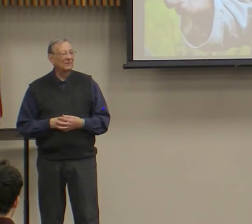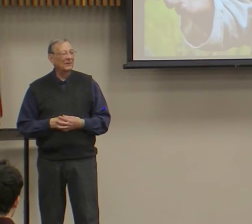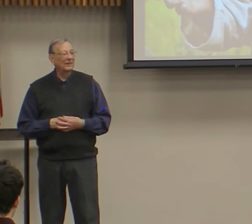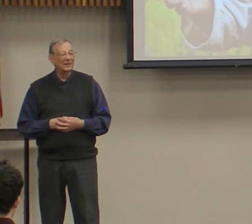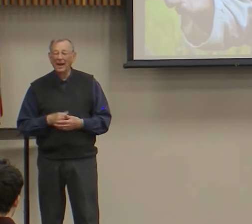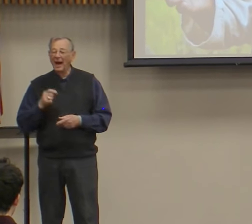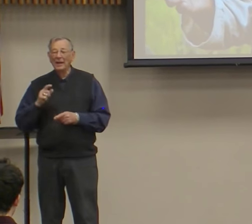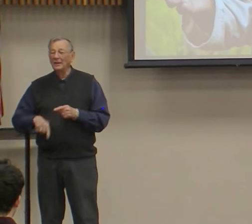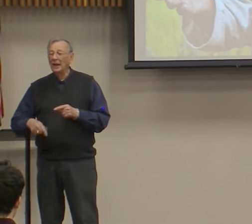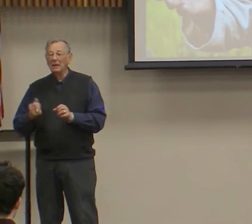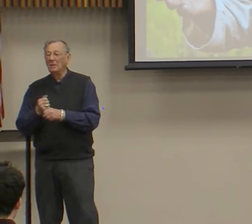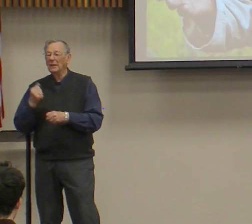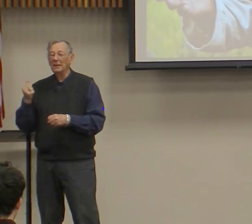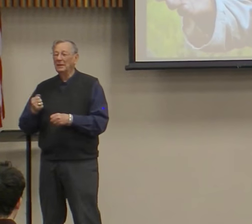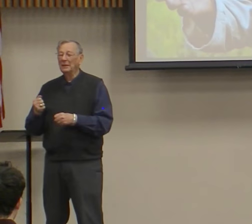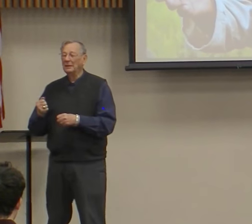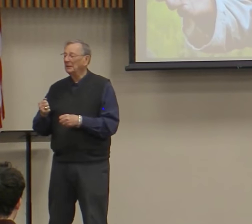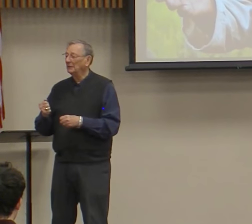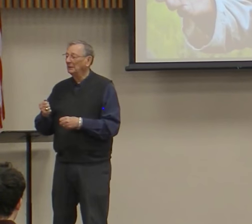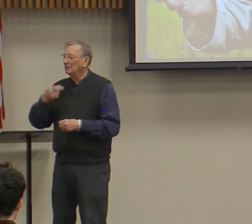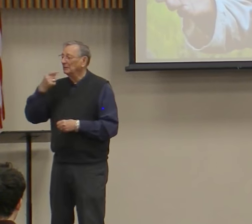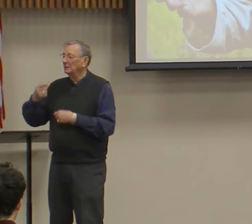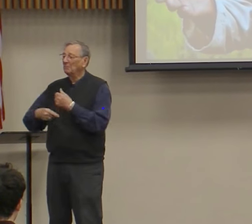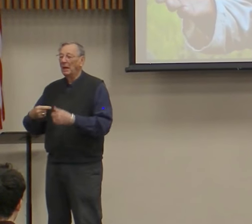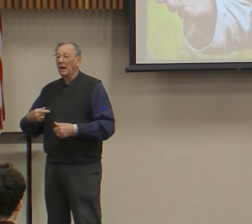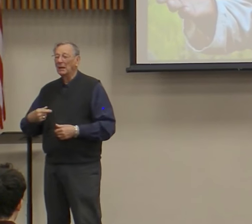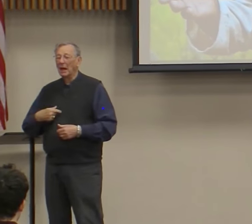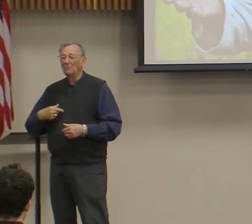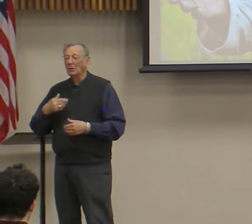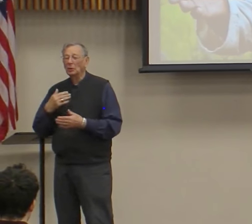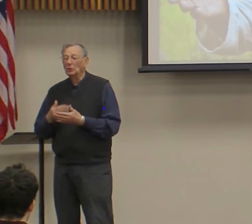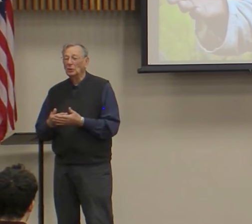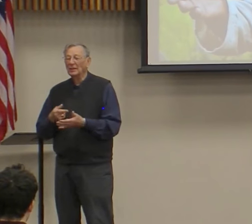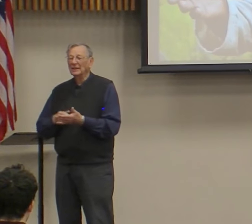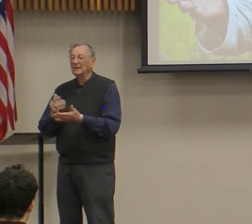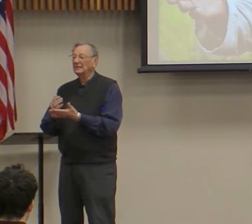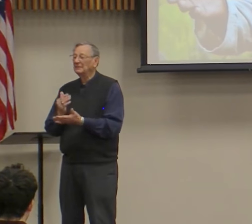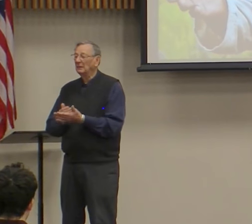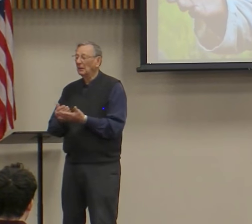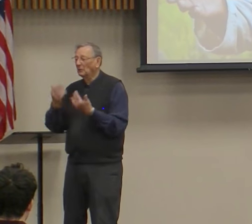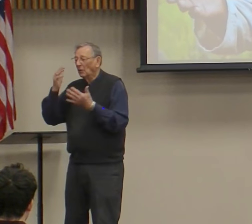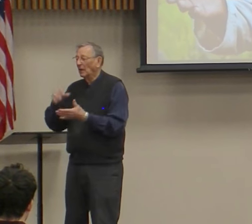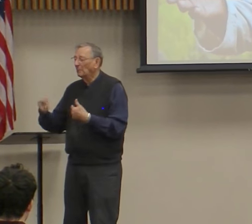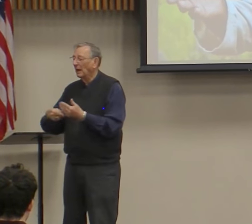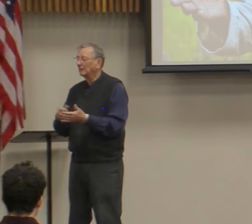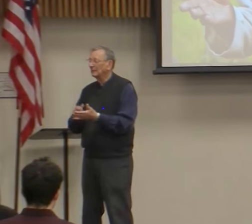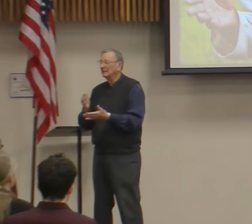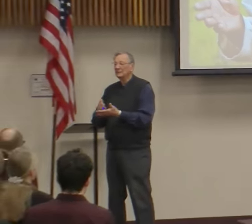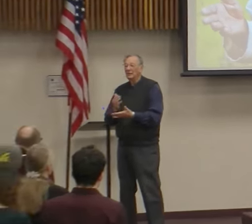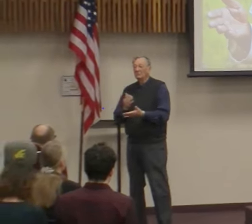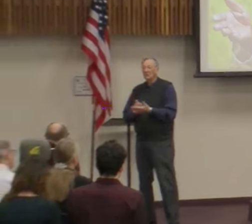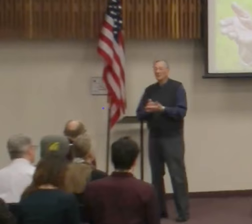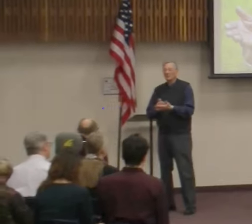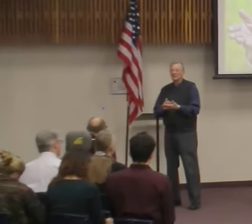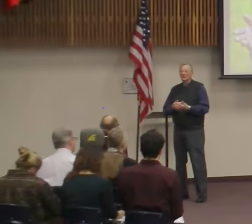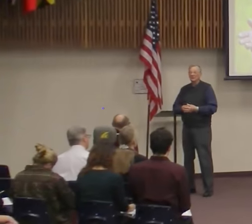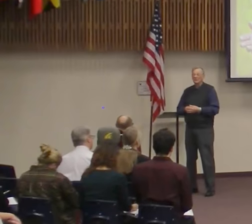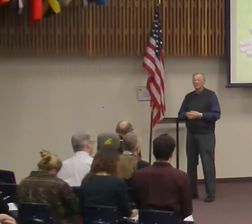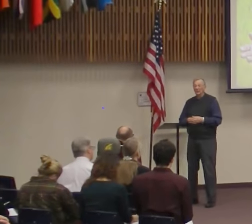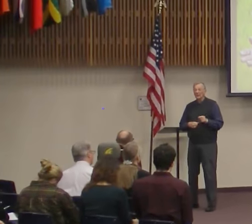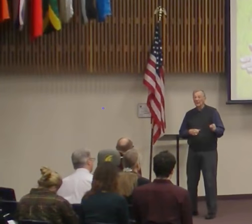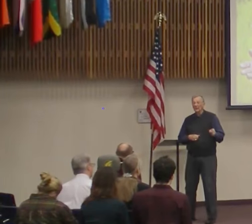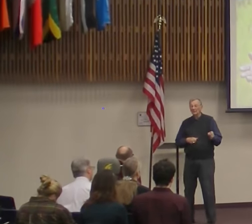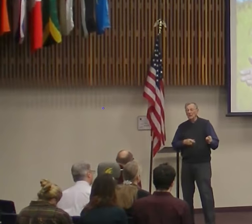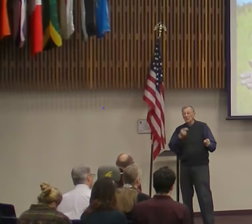I can't make any claims about being good at this subject or knowing a lot about this subject because he's here and he knows